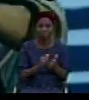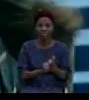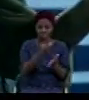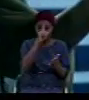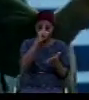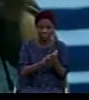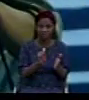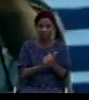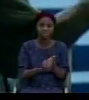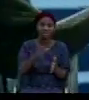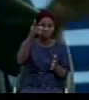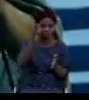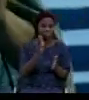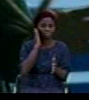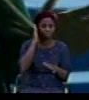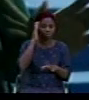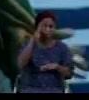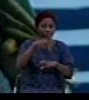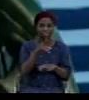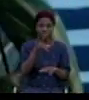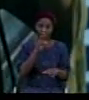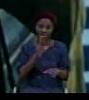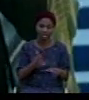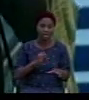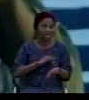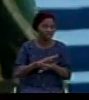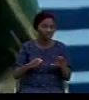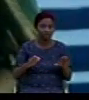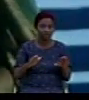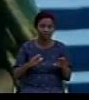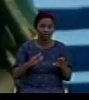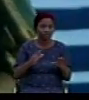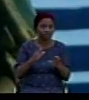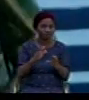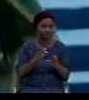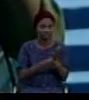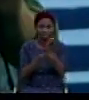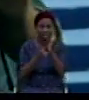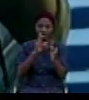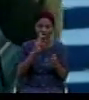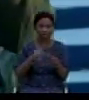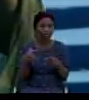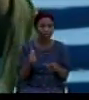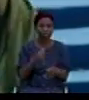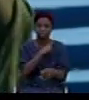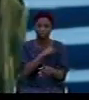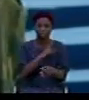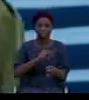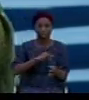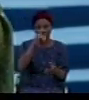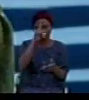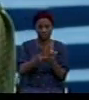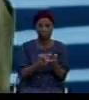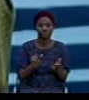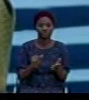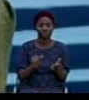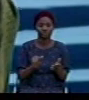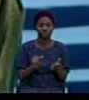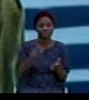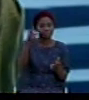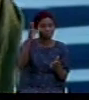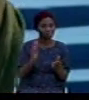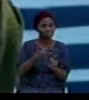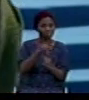her to any hospital or anywhere, but I trusted God. And while the man of God was praying, I think